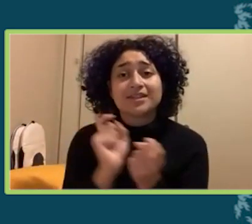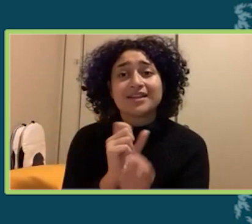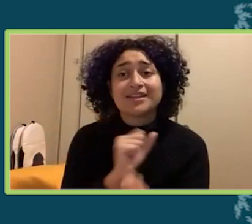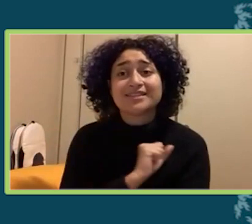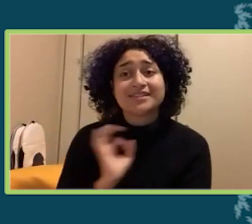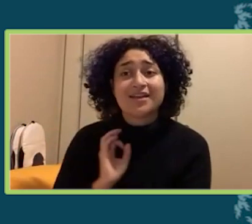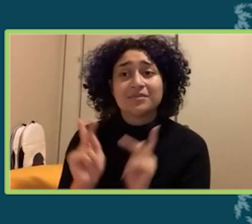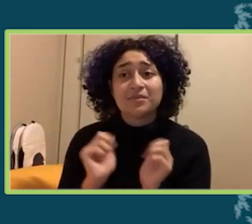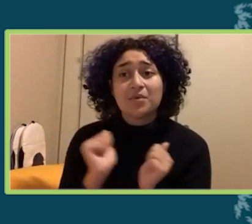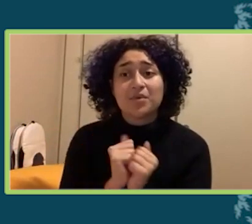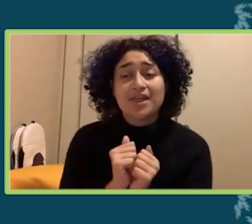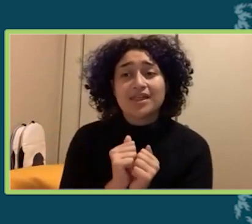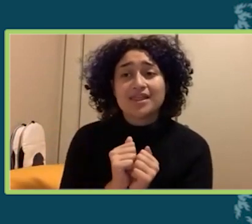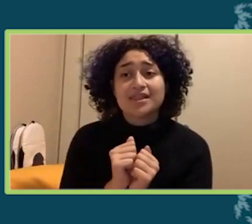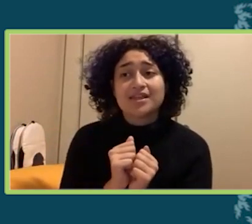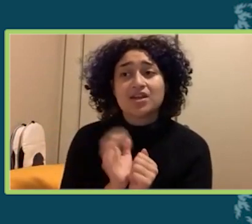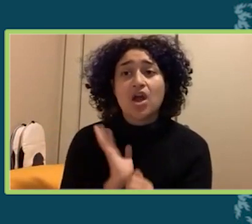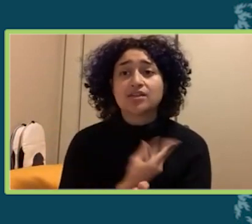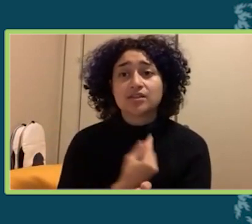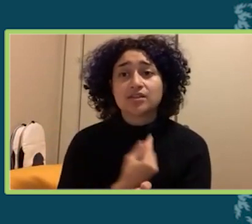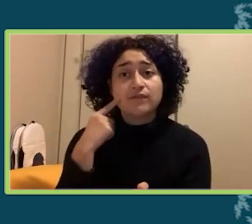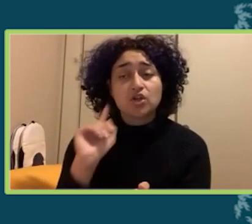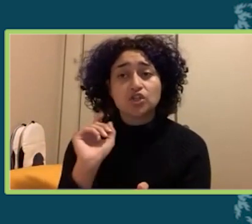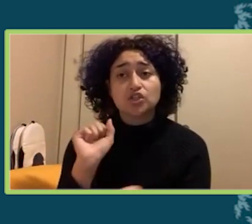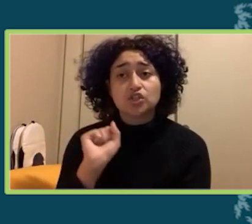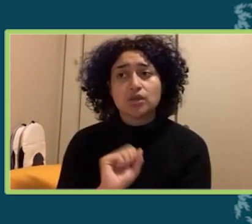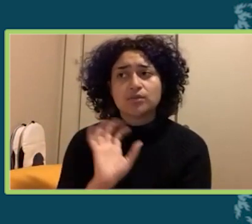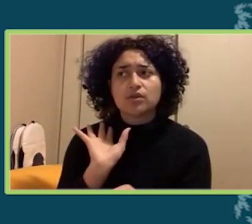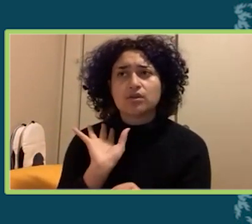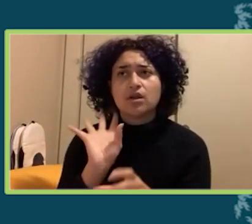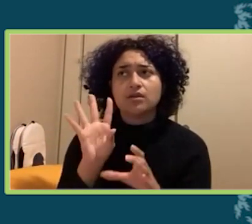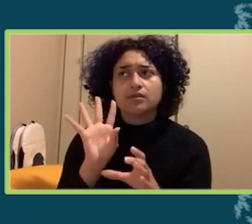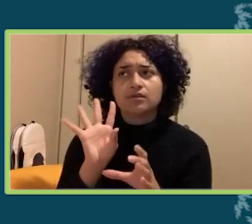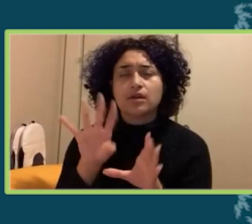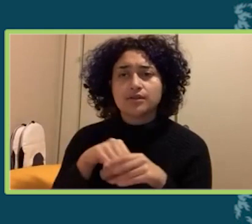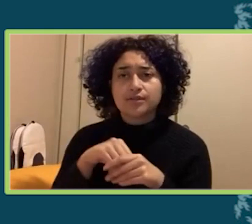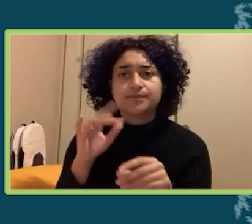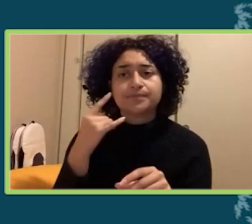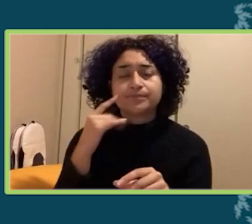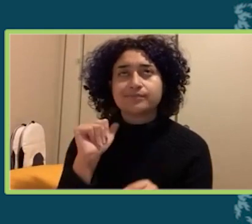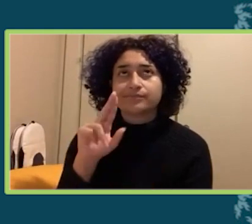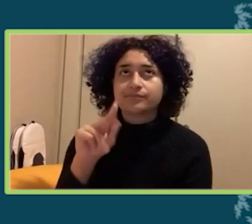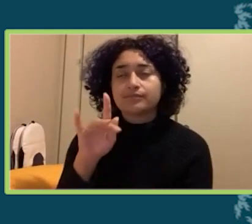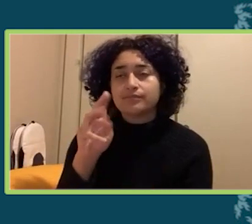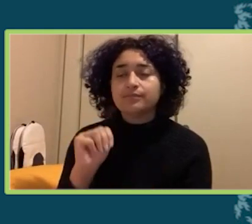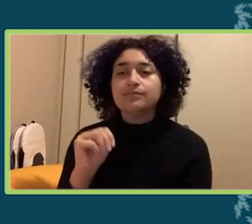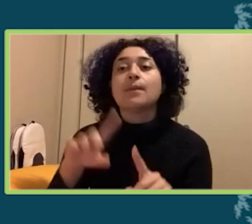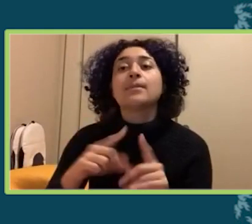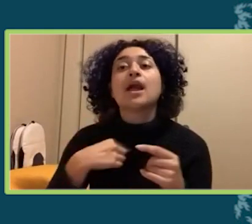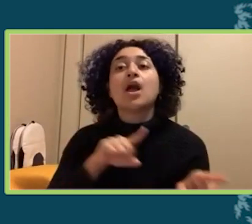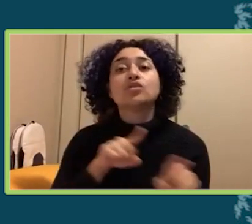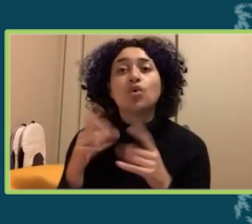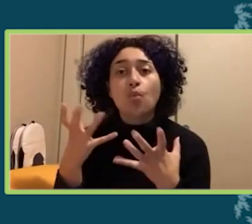with autism for jobs that play to their strengths. There are these resources out there. But I also want to give you that,